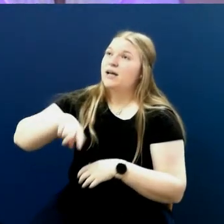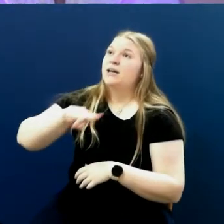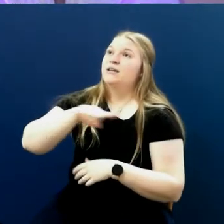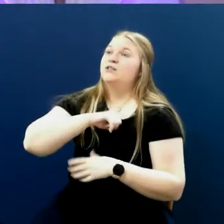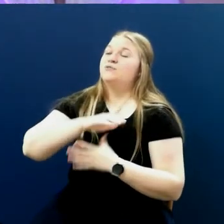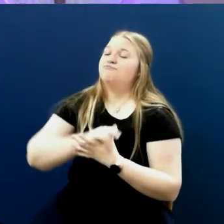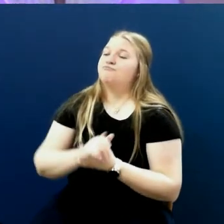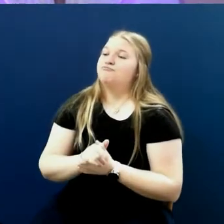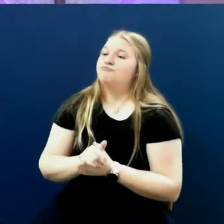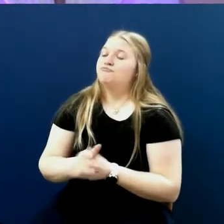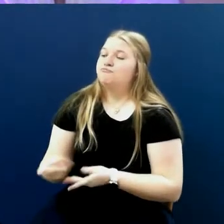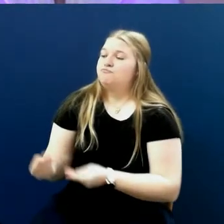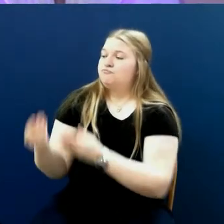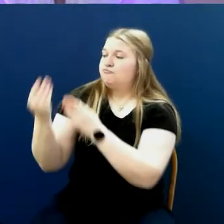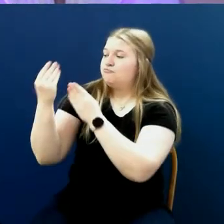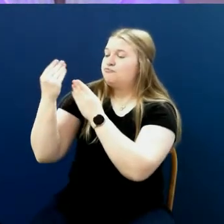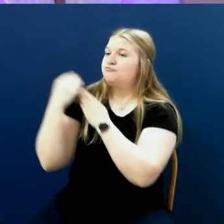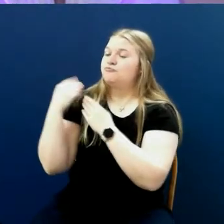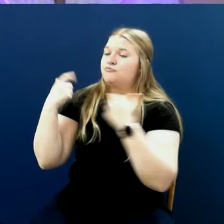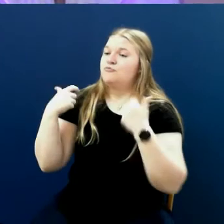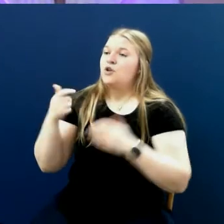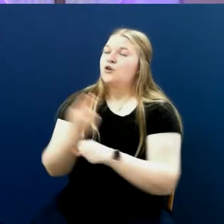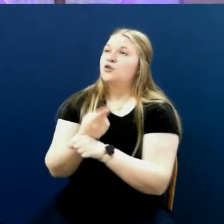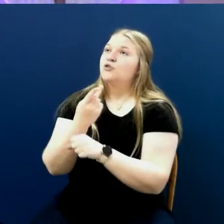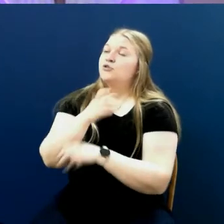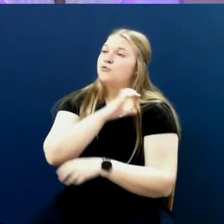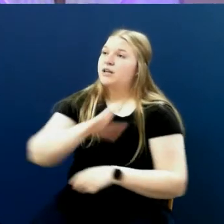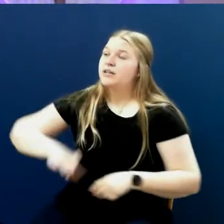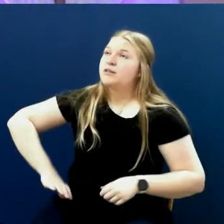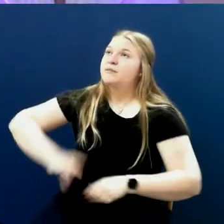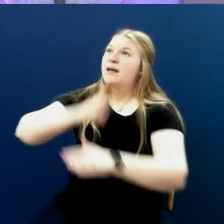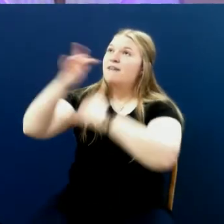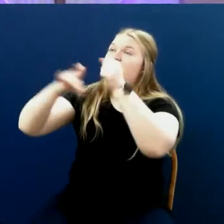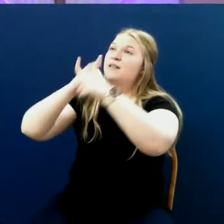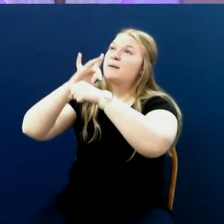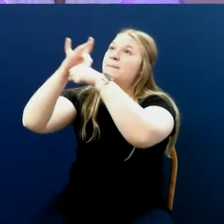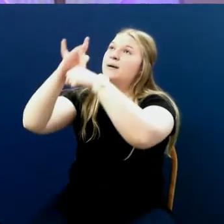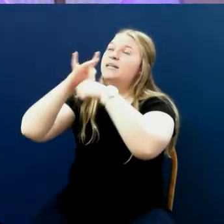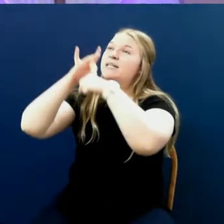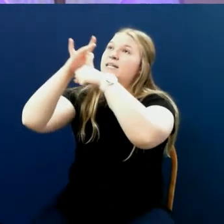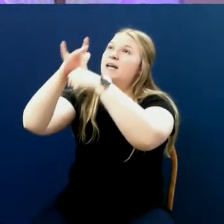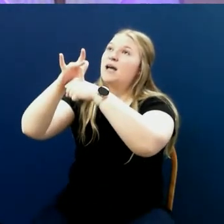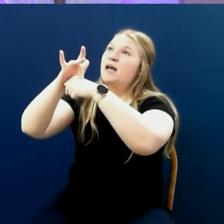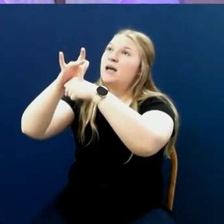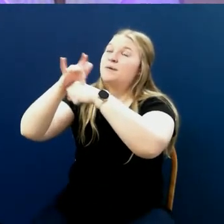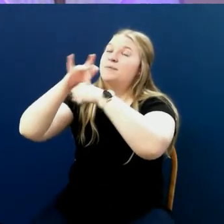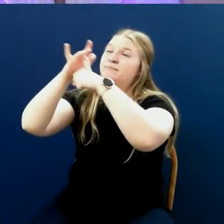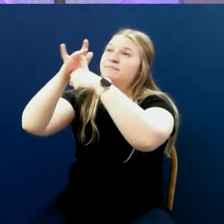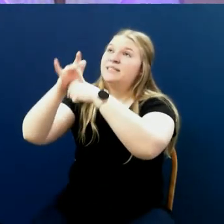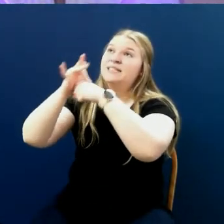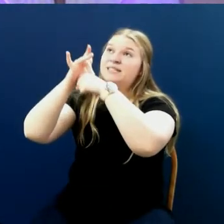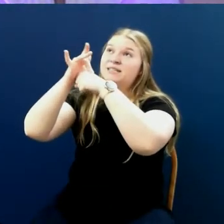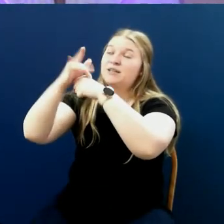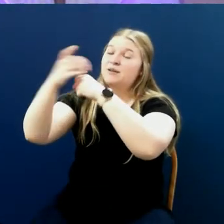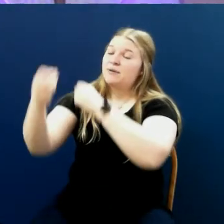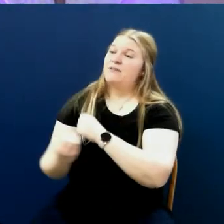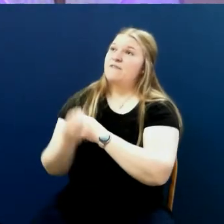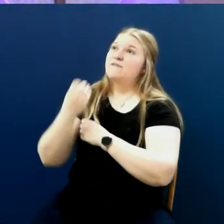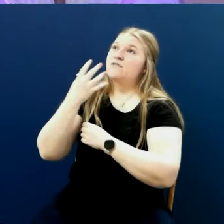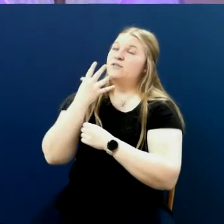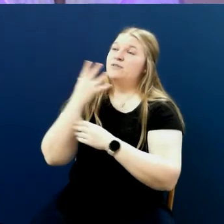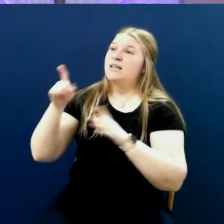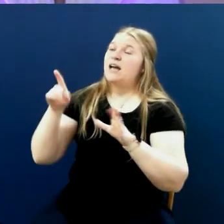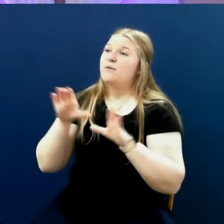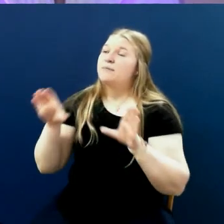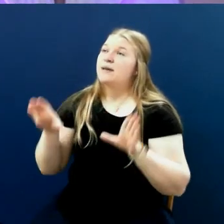put on Christ, that we might be heavenly minded. And because we're heavenly minded, it would influence the way that we